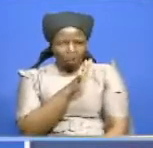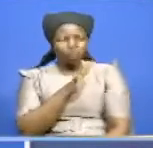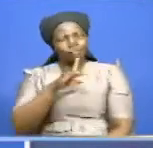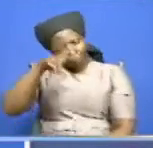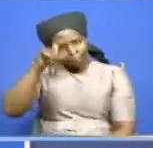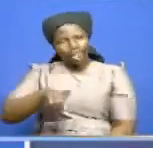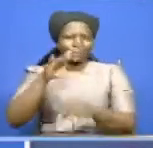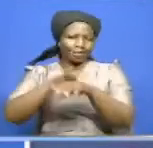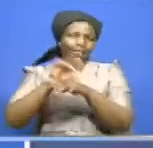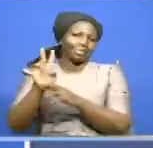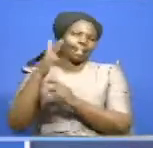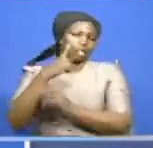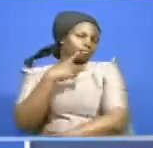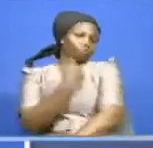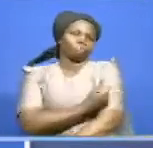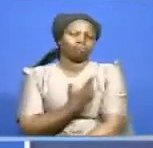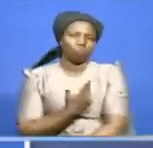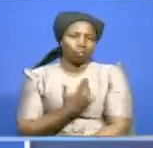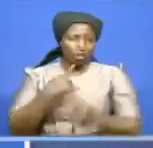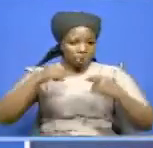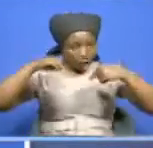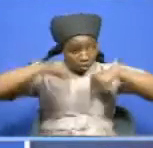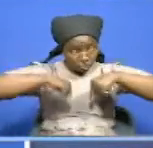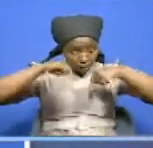get their second dose. Today,